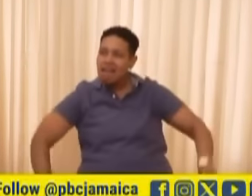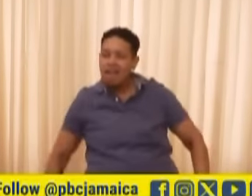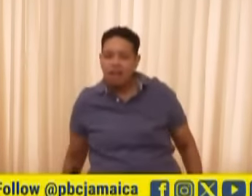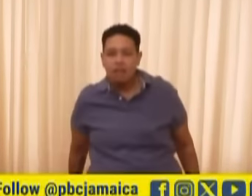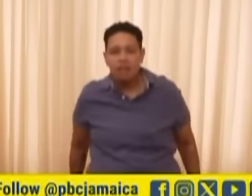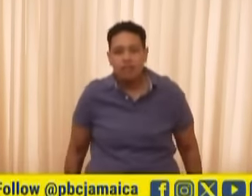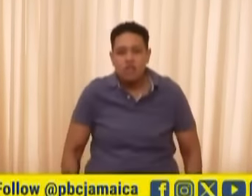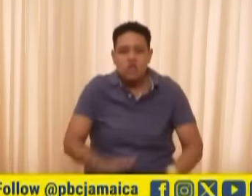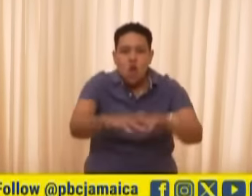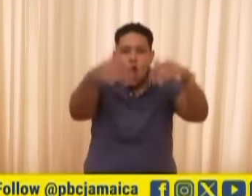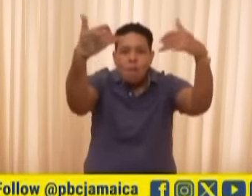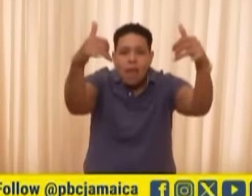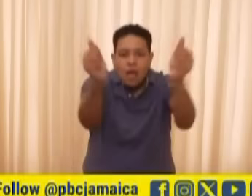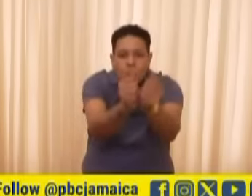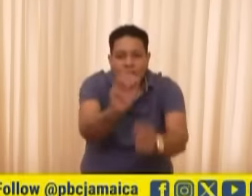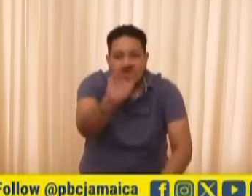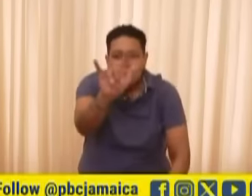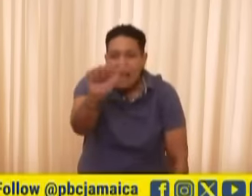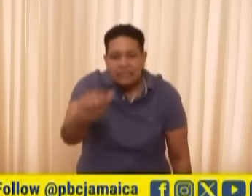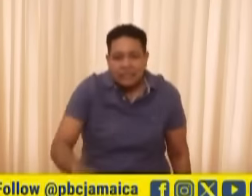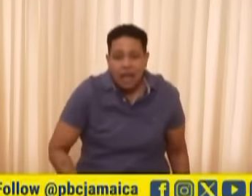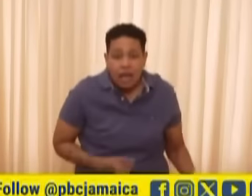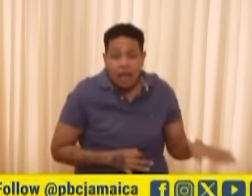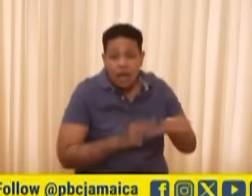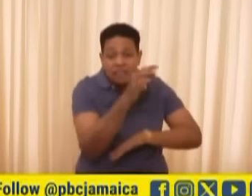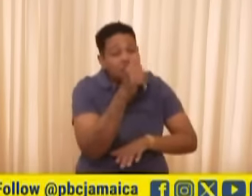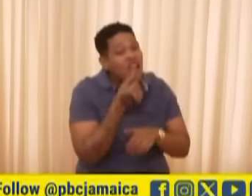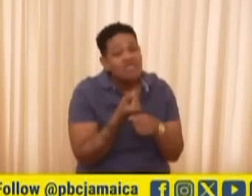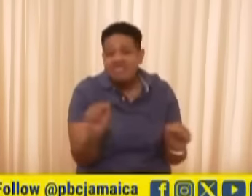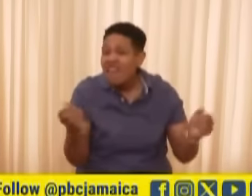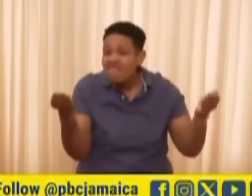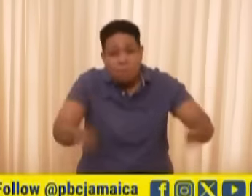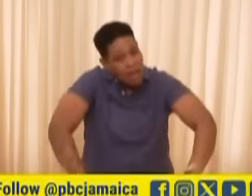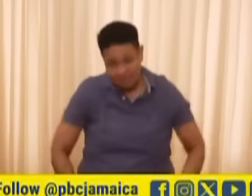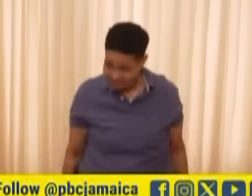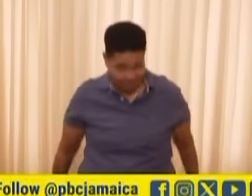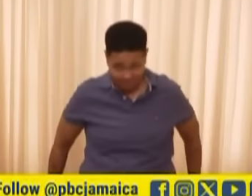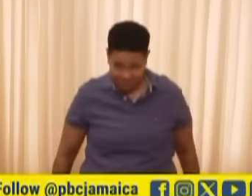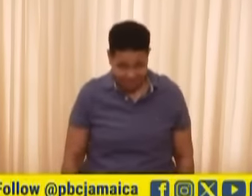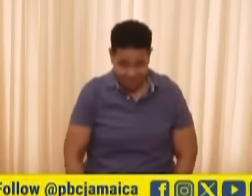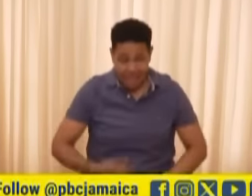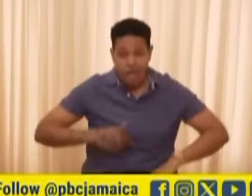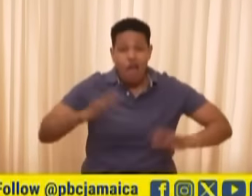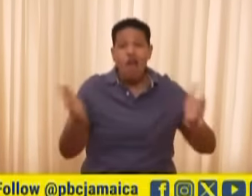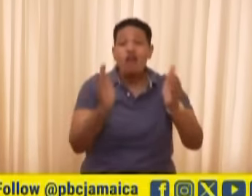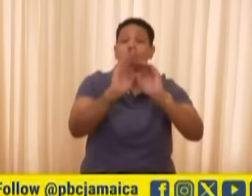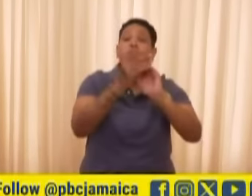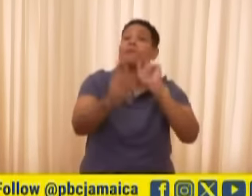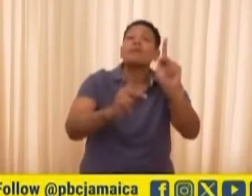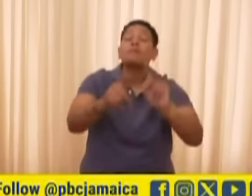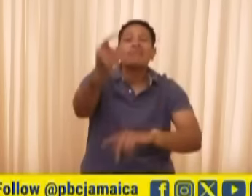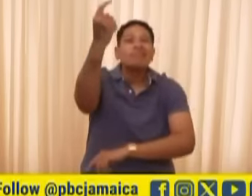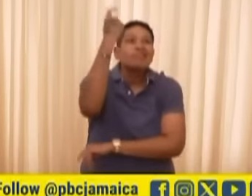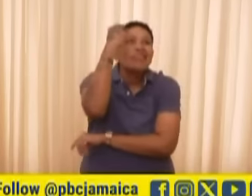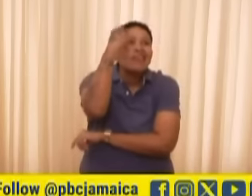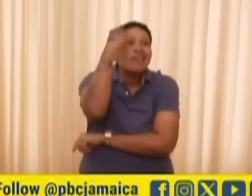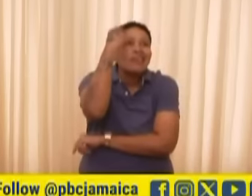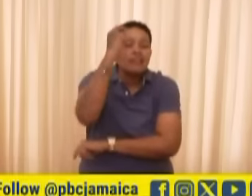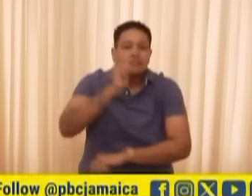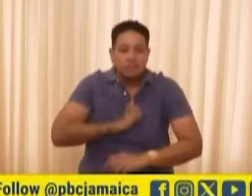with Melissa. It's not a safe bet. I urge Jamaicans to think